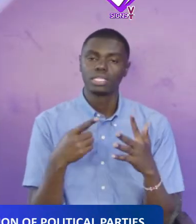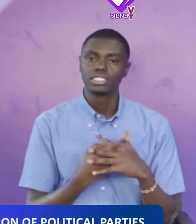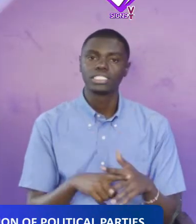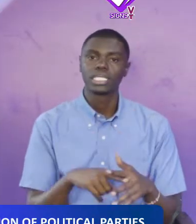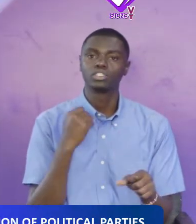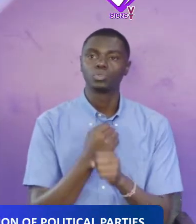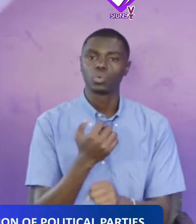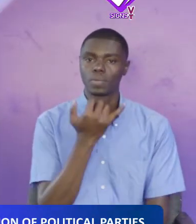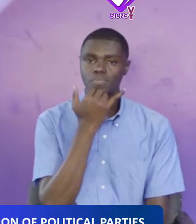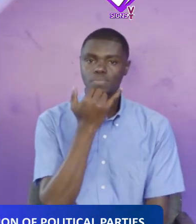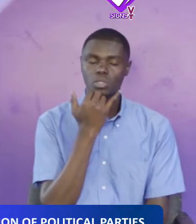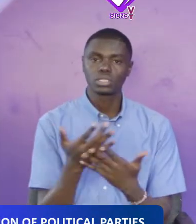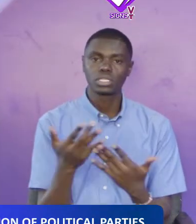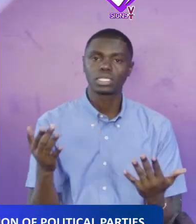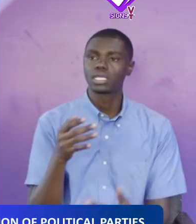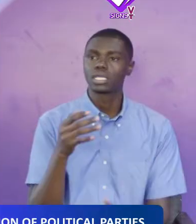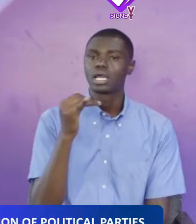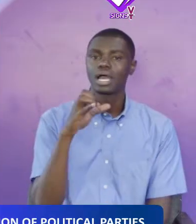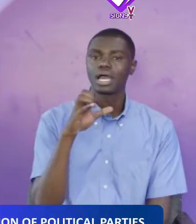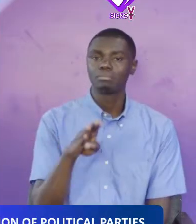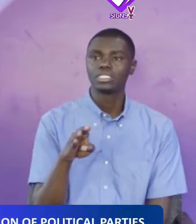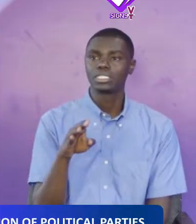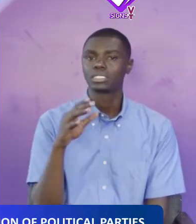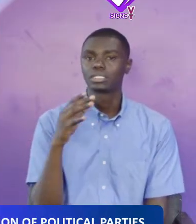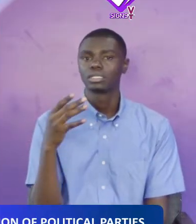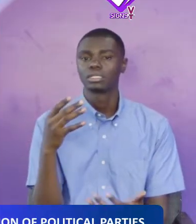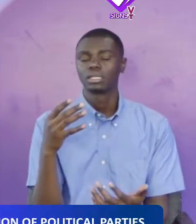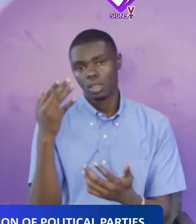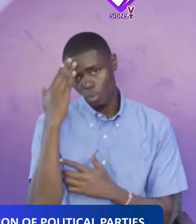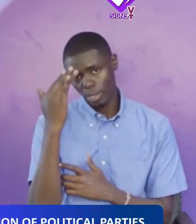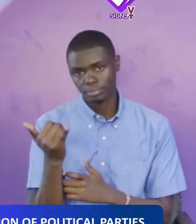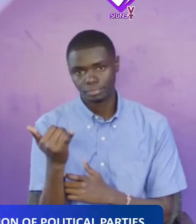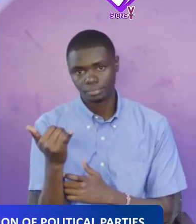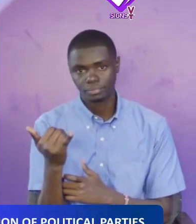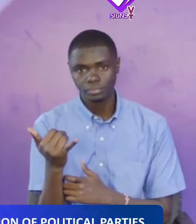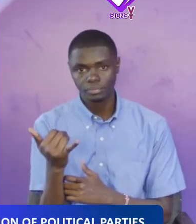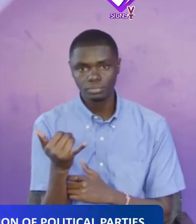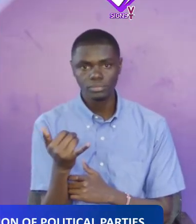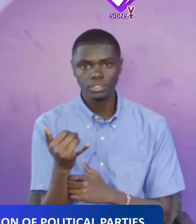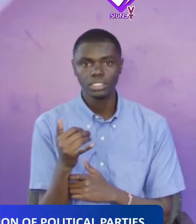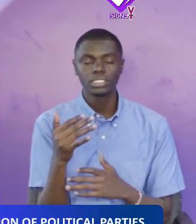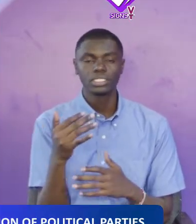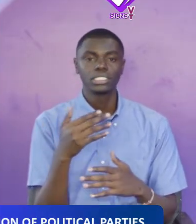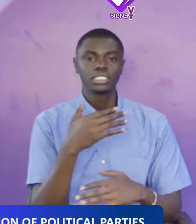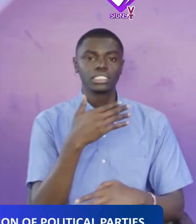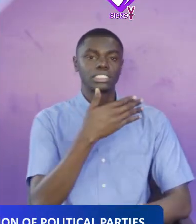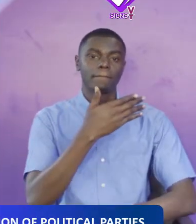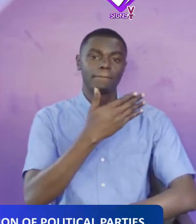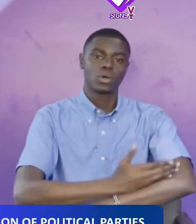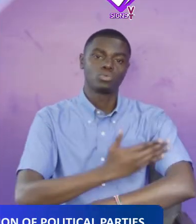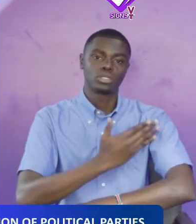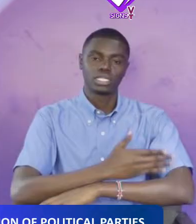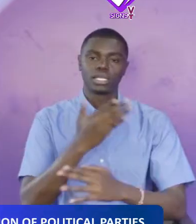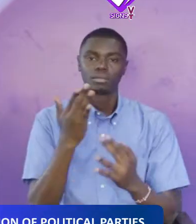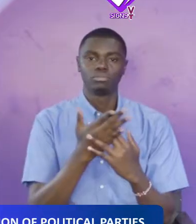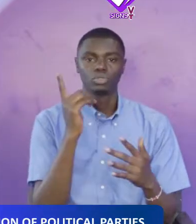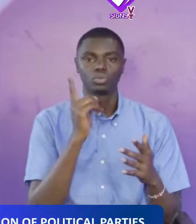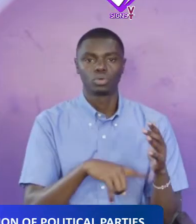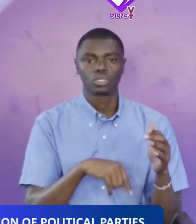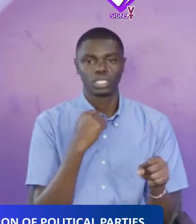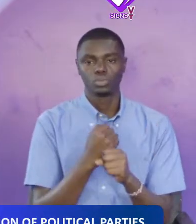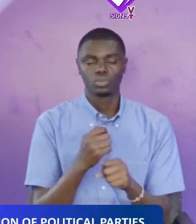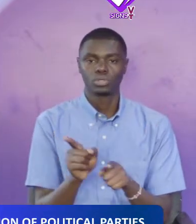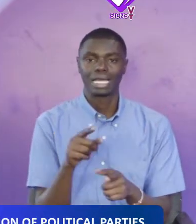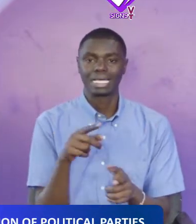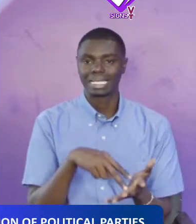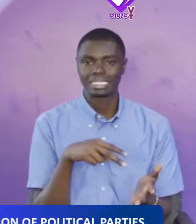work of IBC or any other role. Yeah, because now there should be a boundary between what they do as a candidate Yeah. and, of